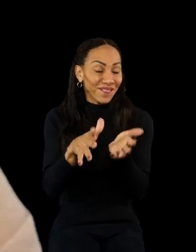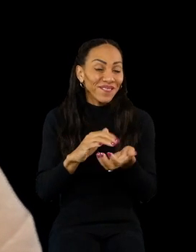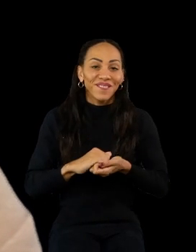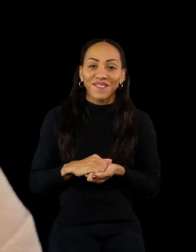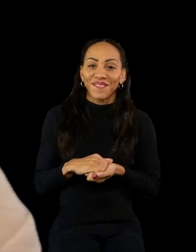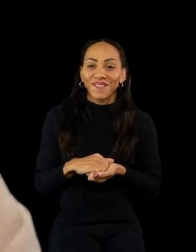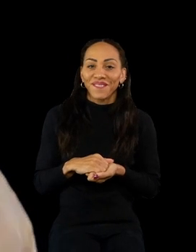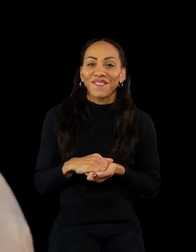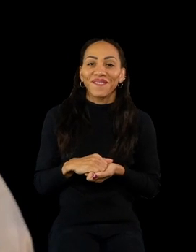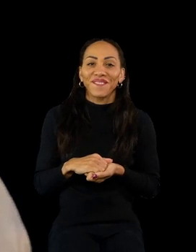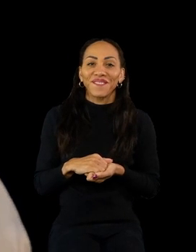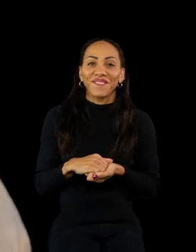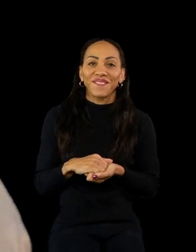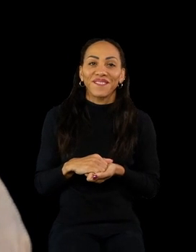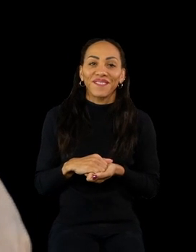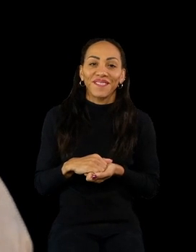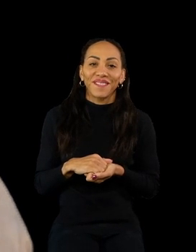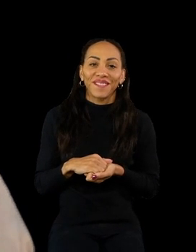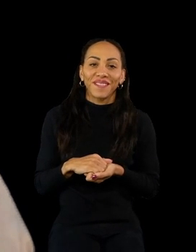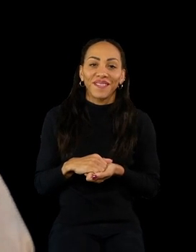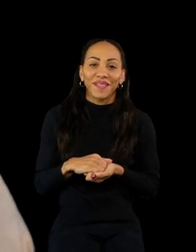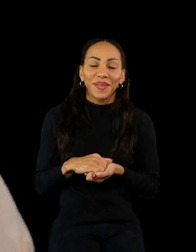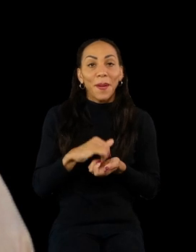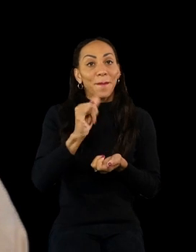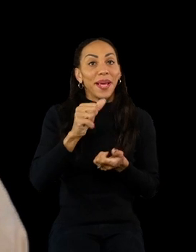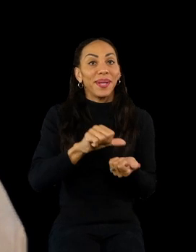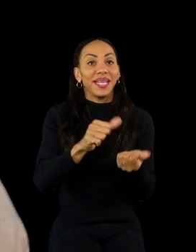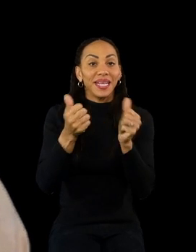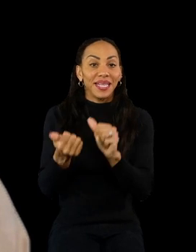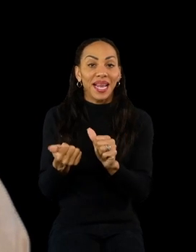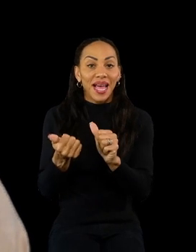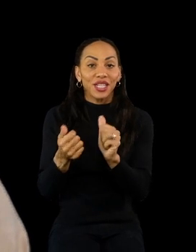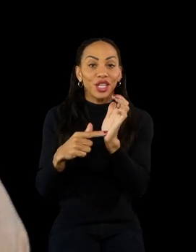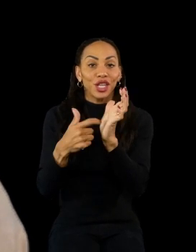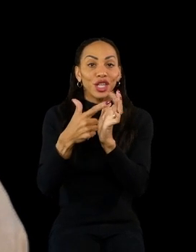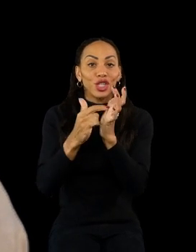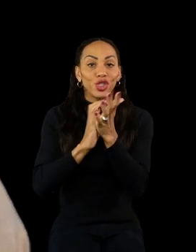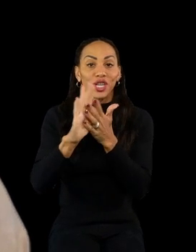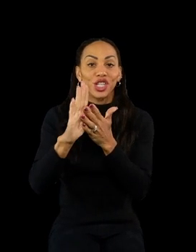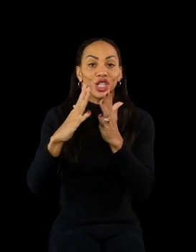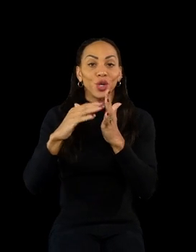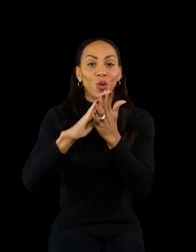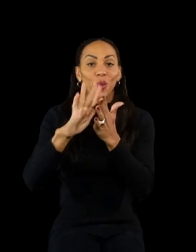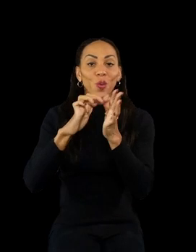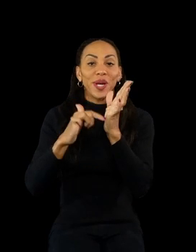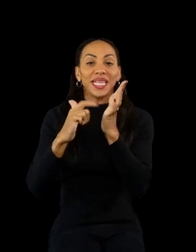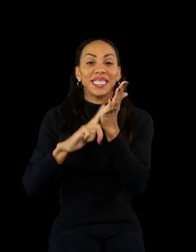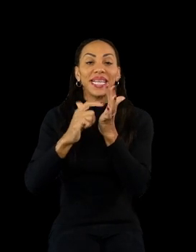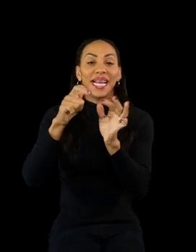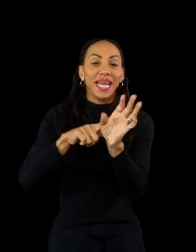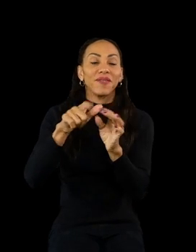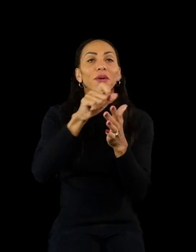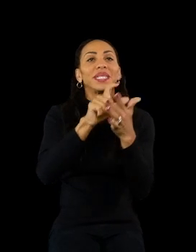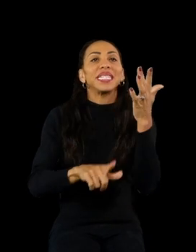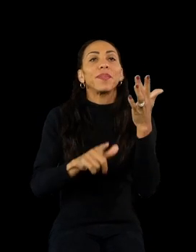Thanks very much, Steve. I'm now going to like to just introduce to, maybe we could go to Trish Wheatley